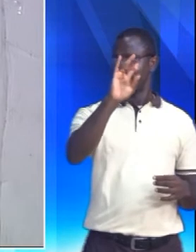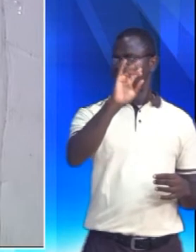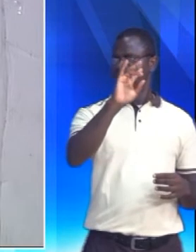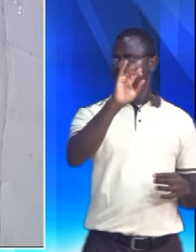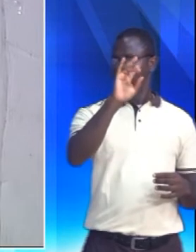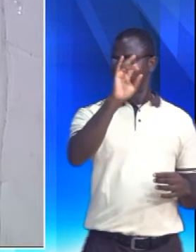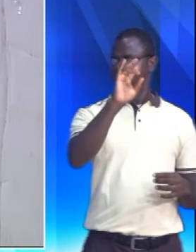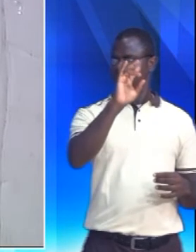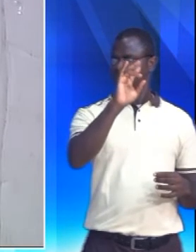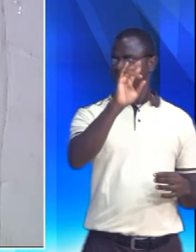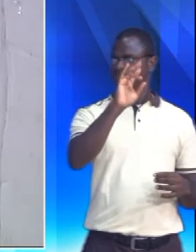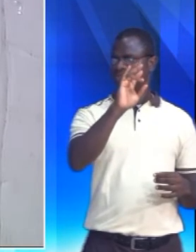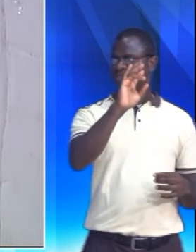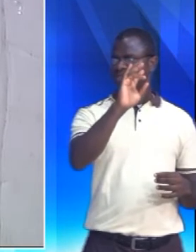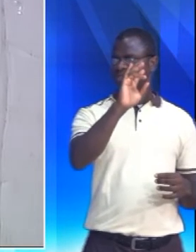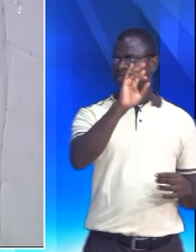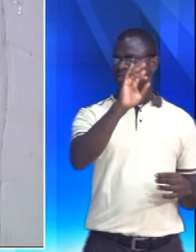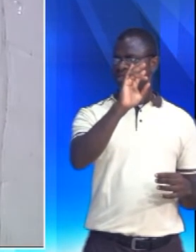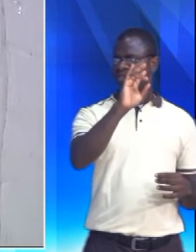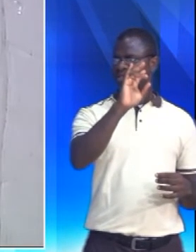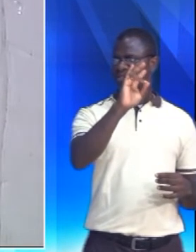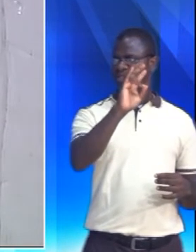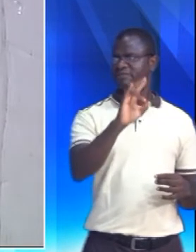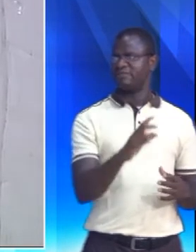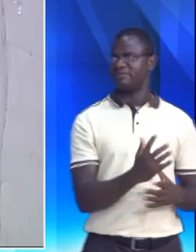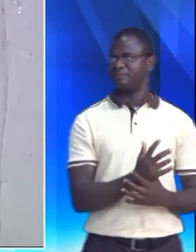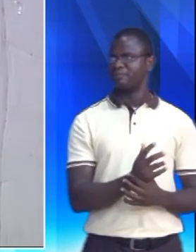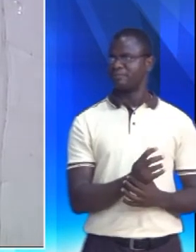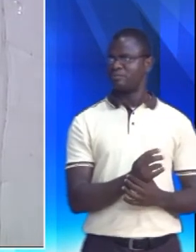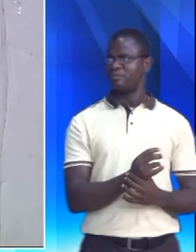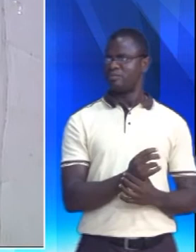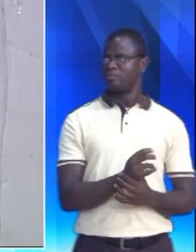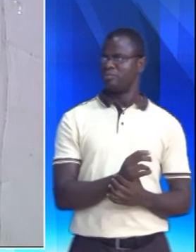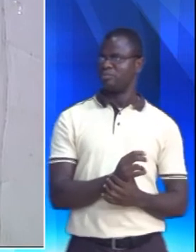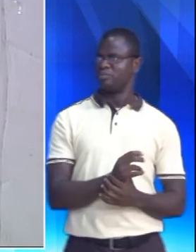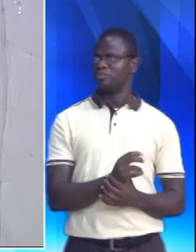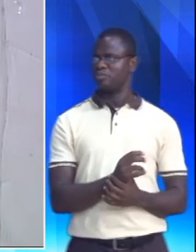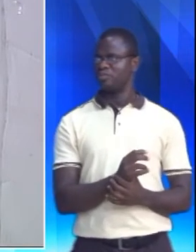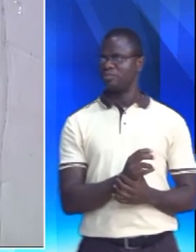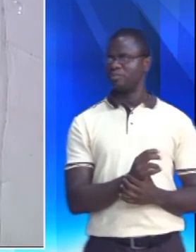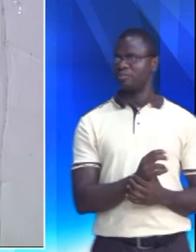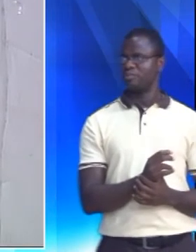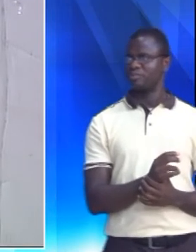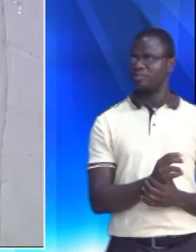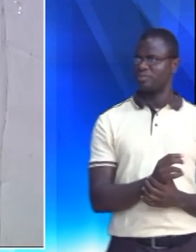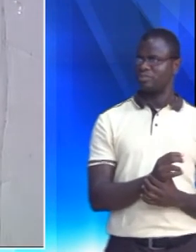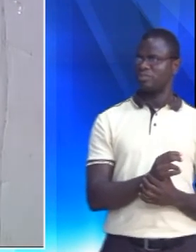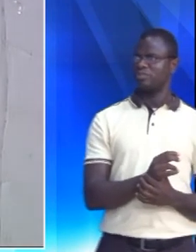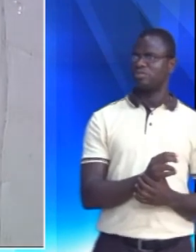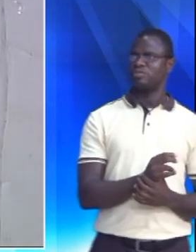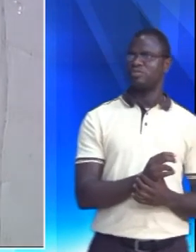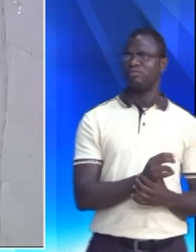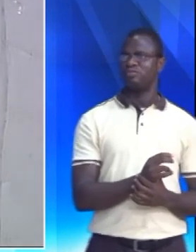to power of 5, then multiply by the next u, which is raised to the power of